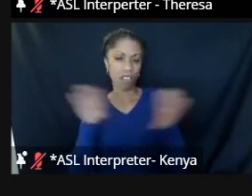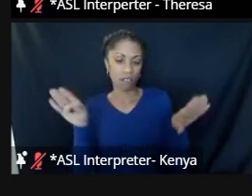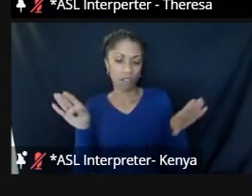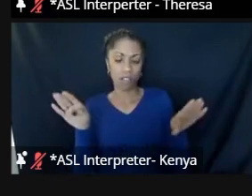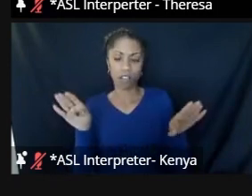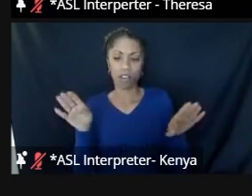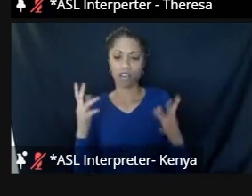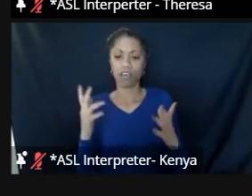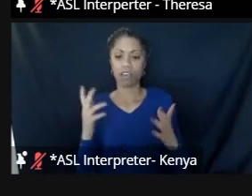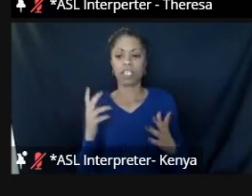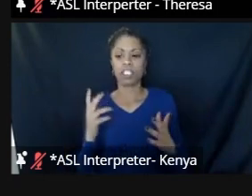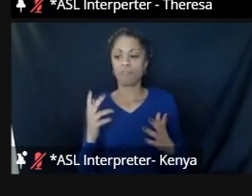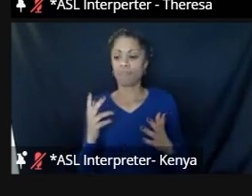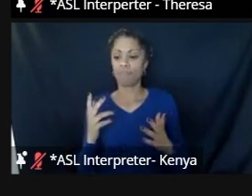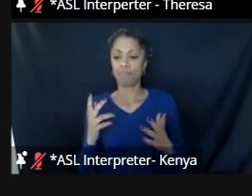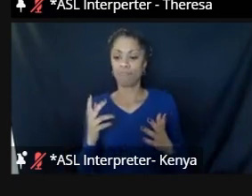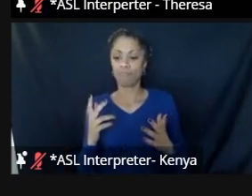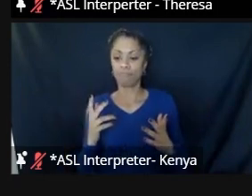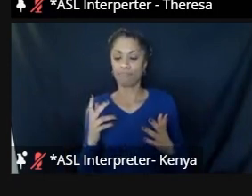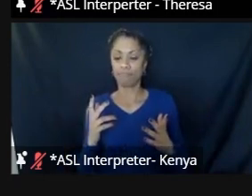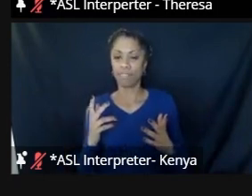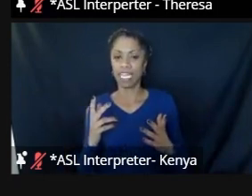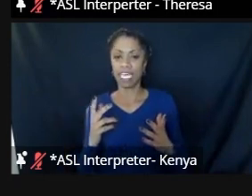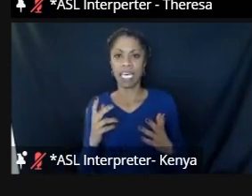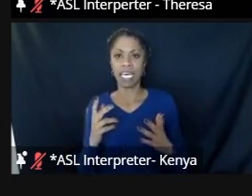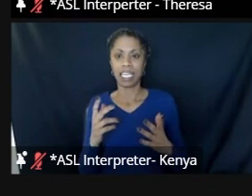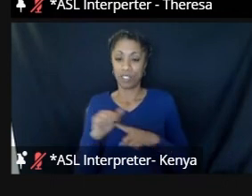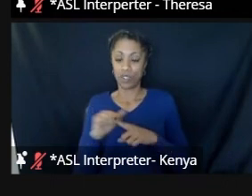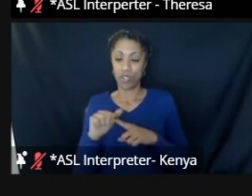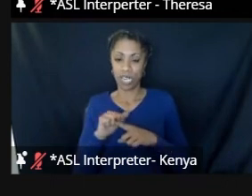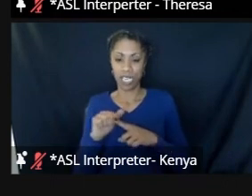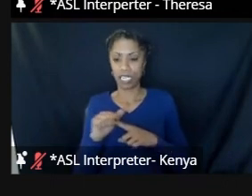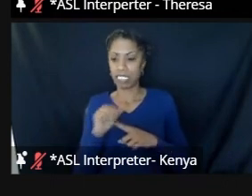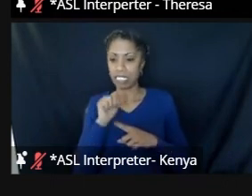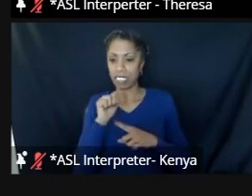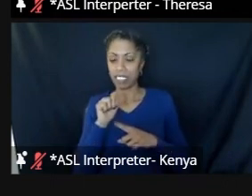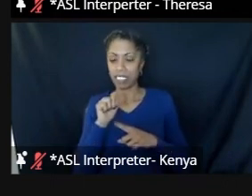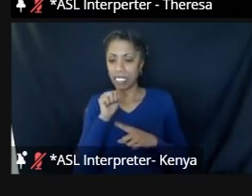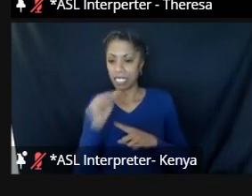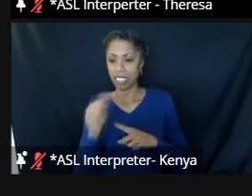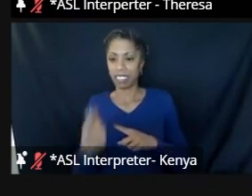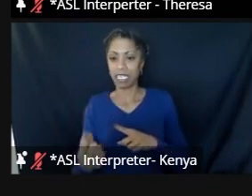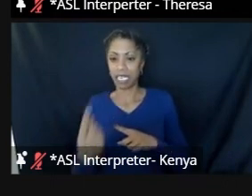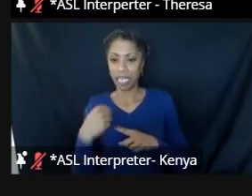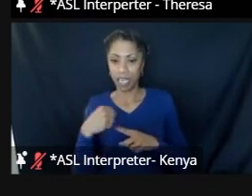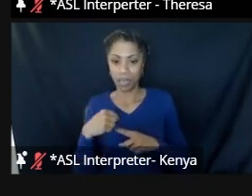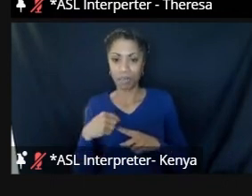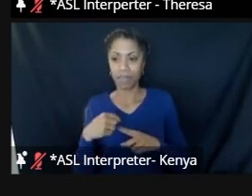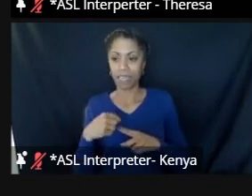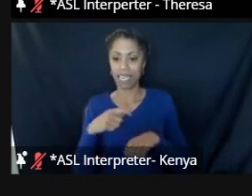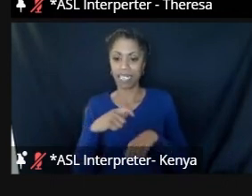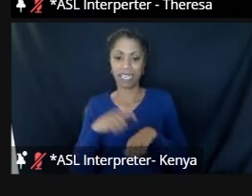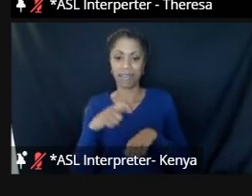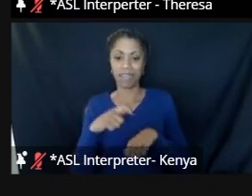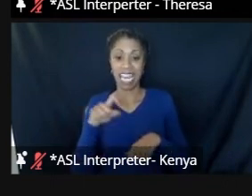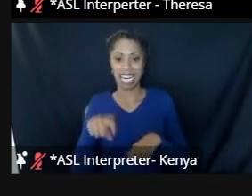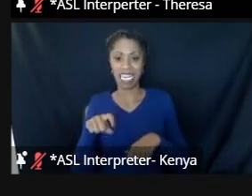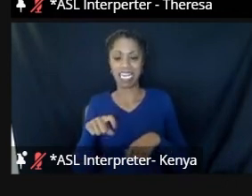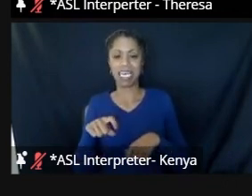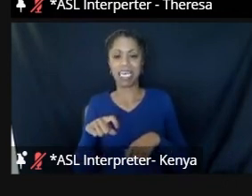doesn't necessarily come exactly when it's needed. Sometimes it's situational. So just kind of thinking through